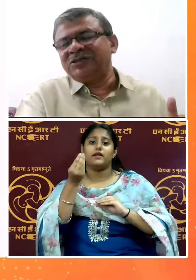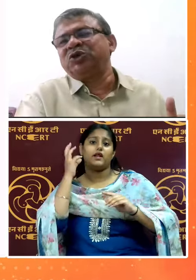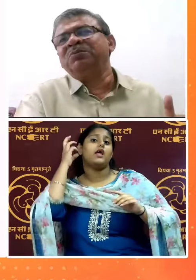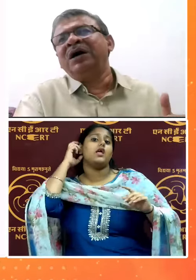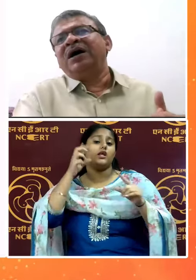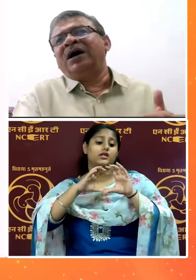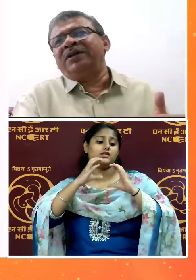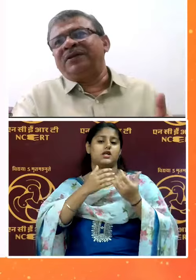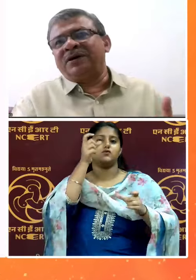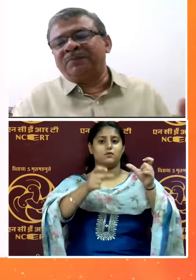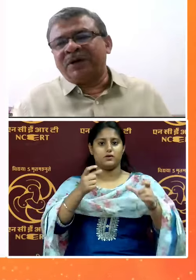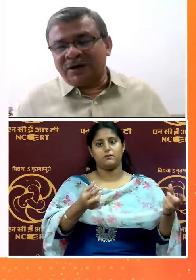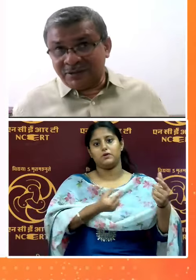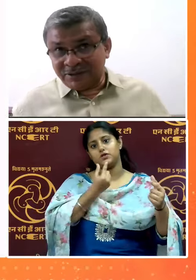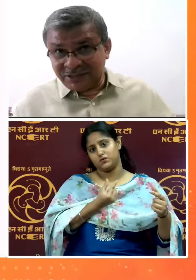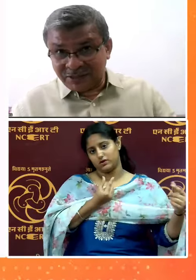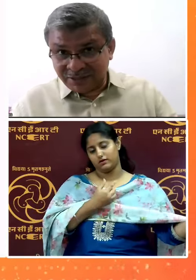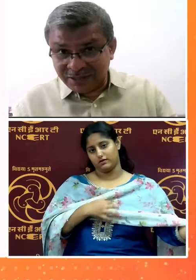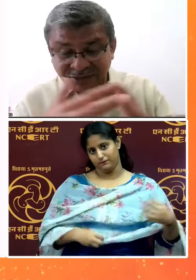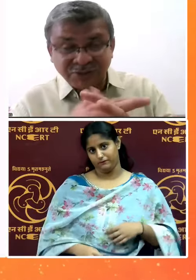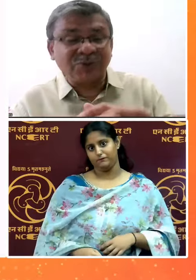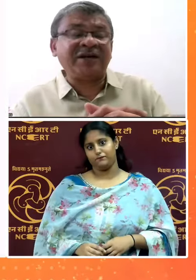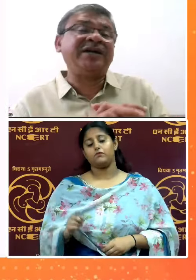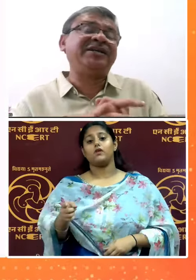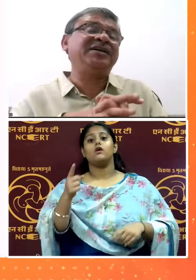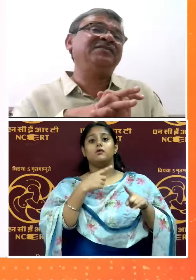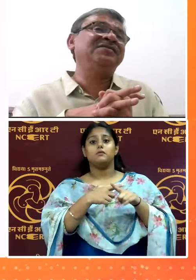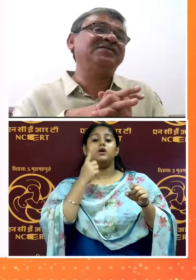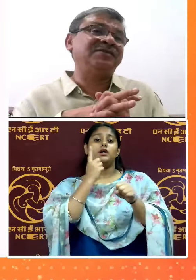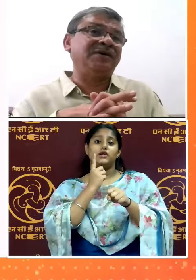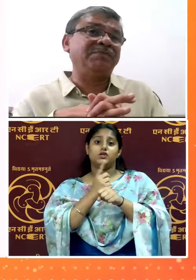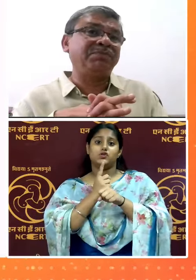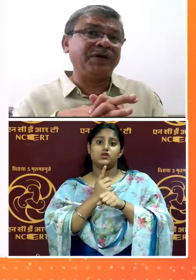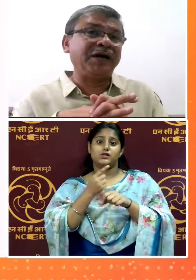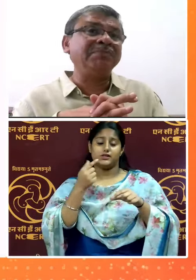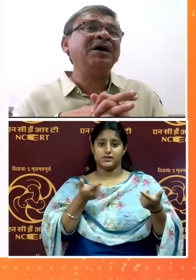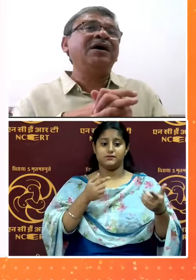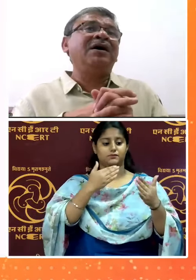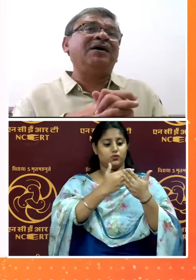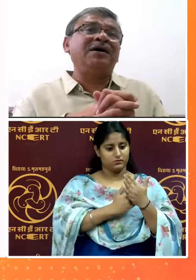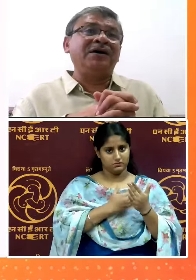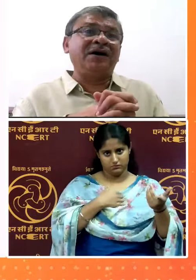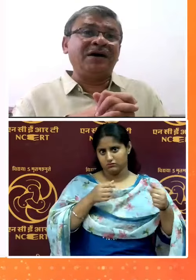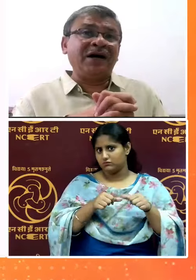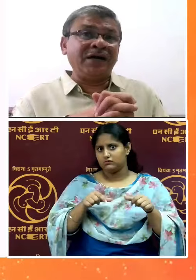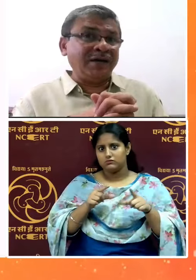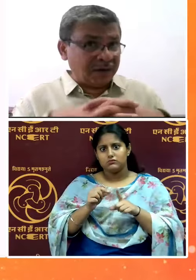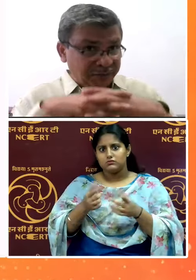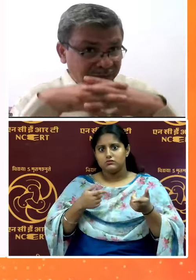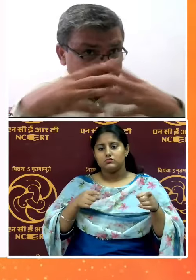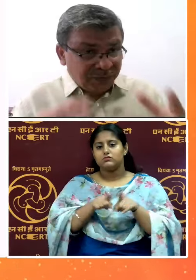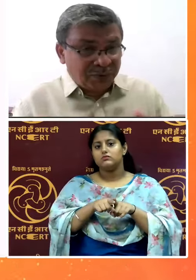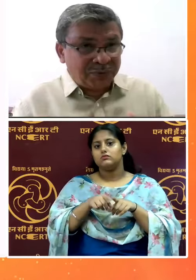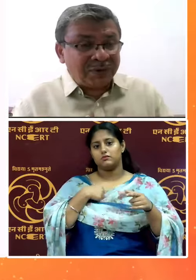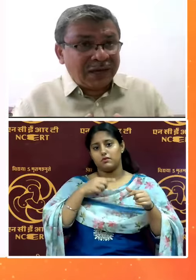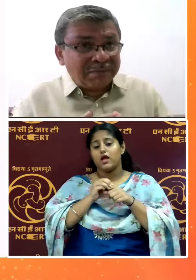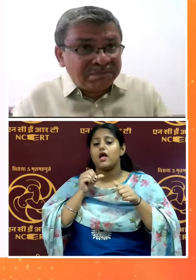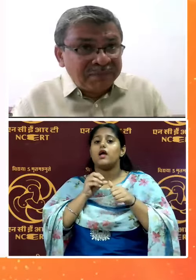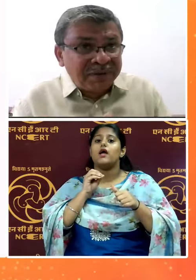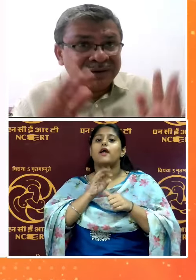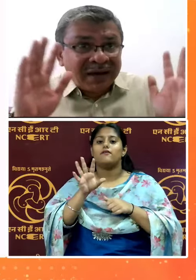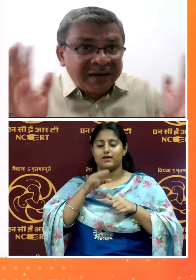the classroom. And the teachers who are attending this program, I advise you